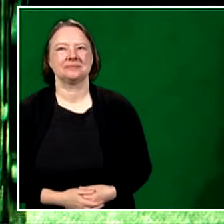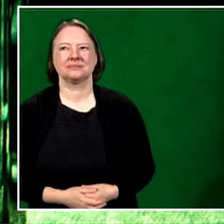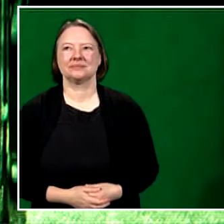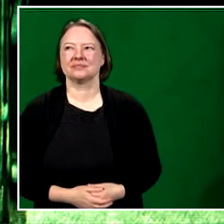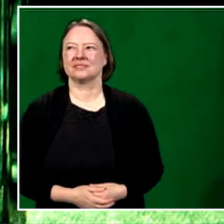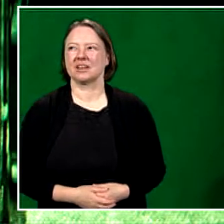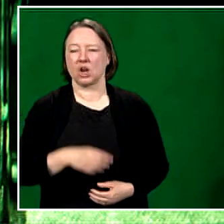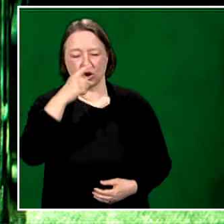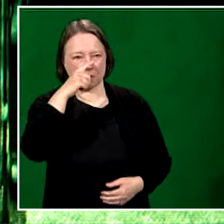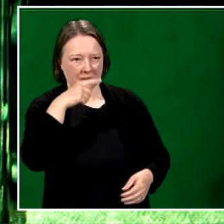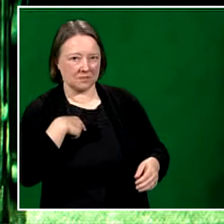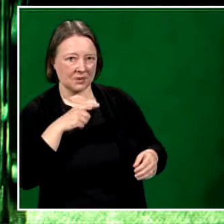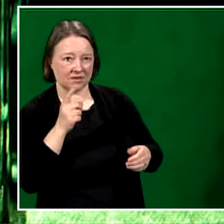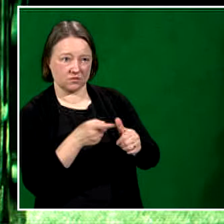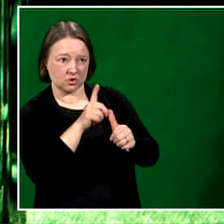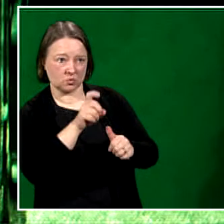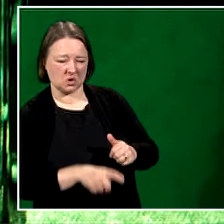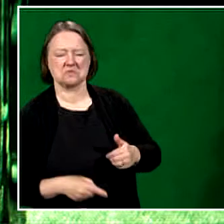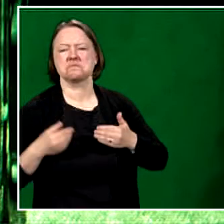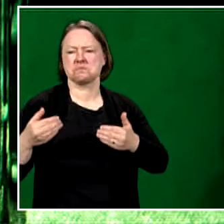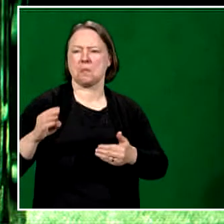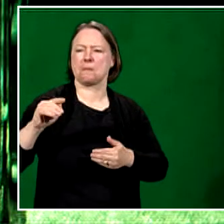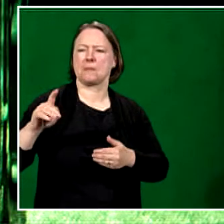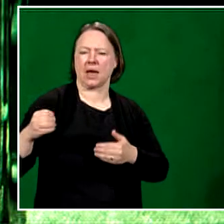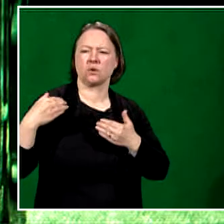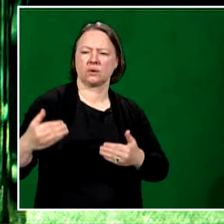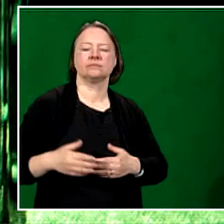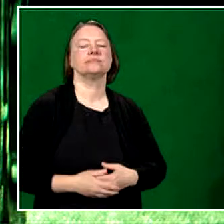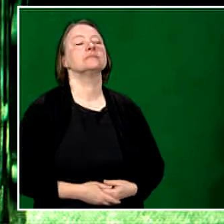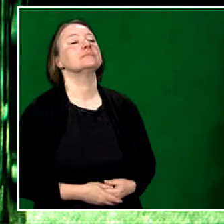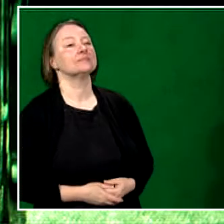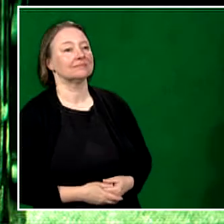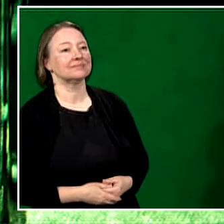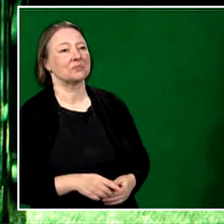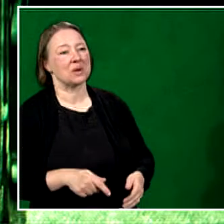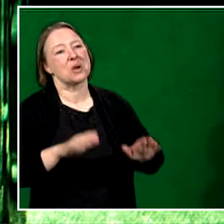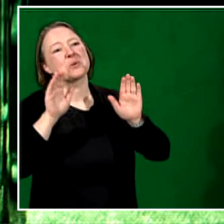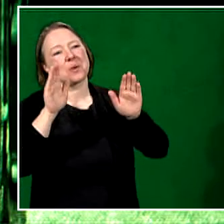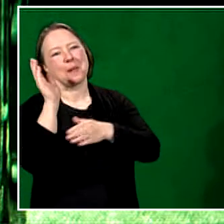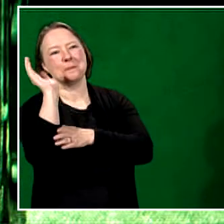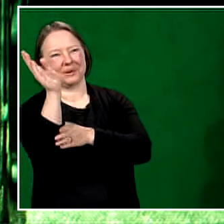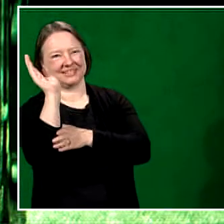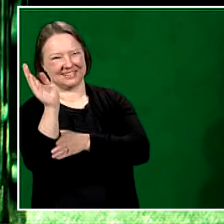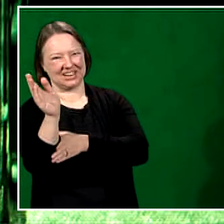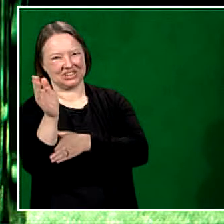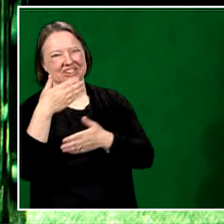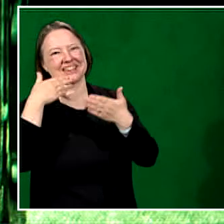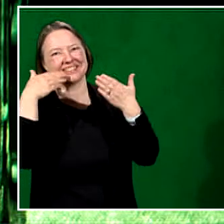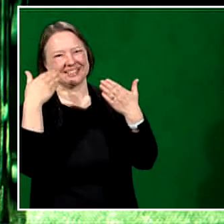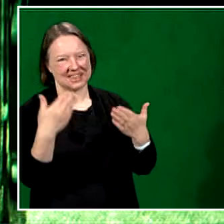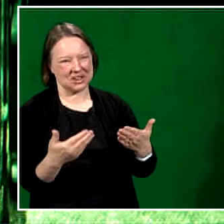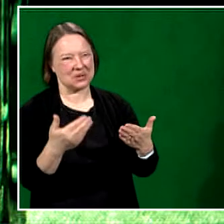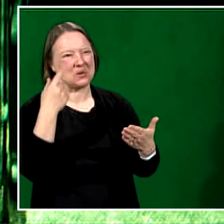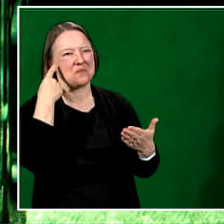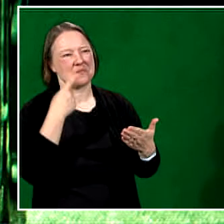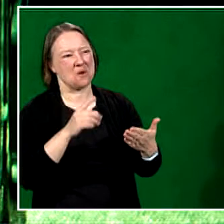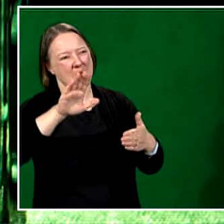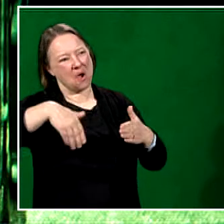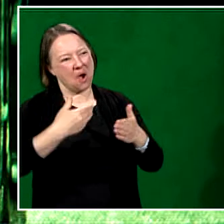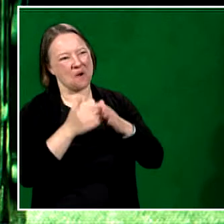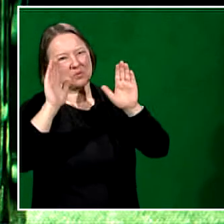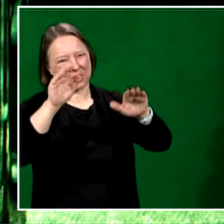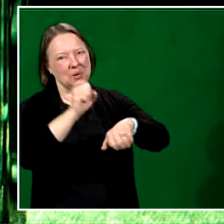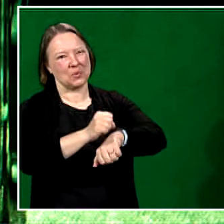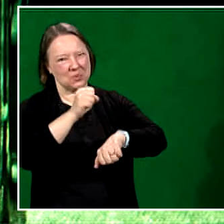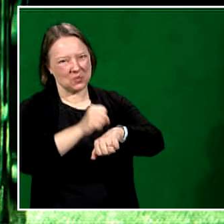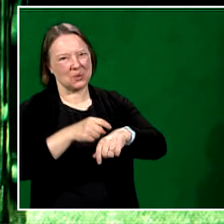Mind if I jump in first? Yeah, go ahead, Mike. Oh, well, great presentation, and thank you for all of your great work